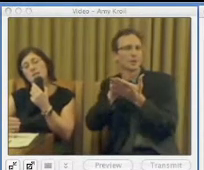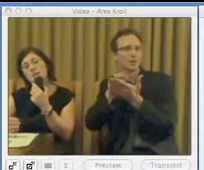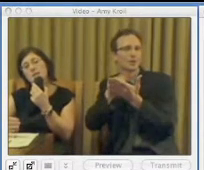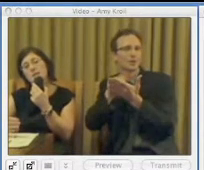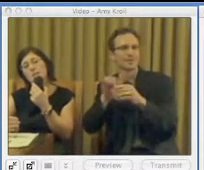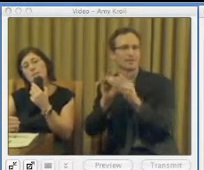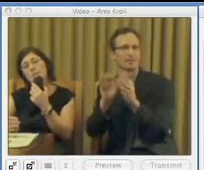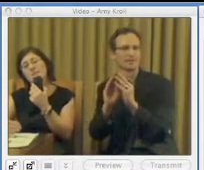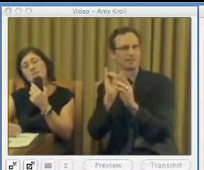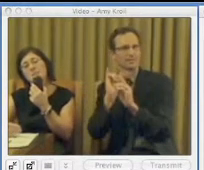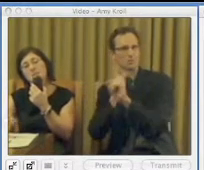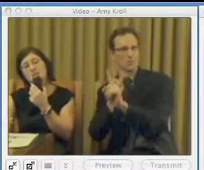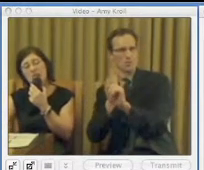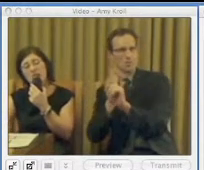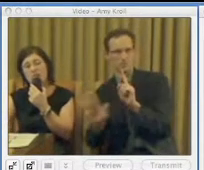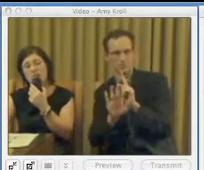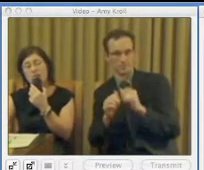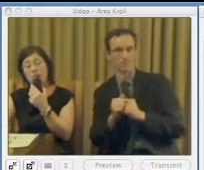Whereas